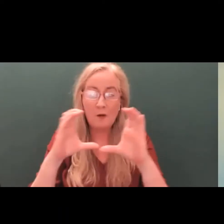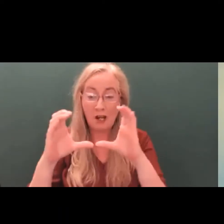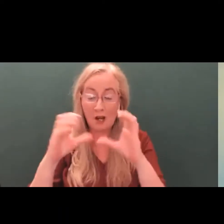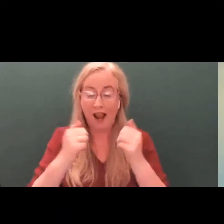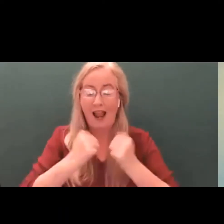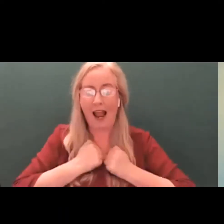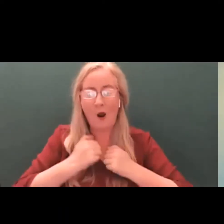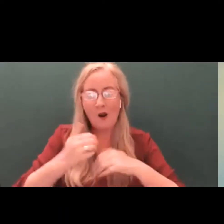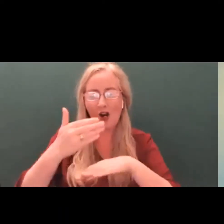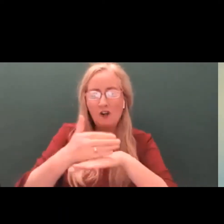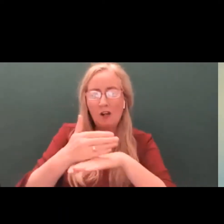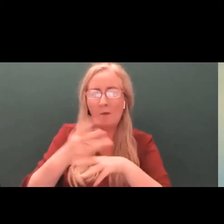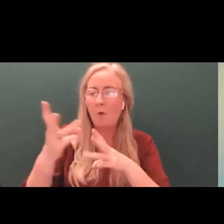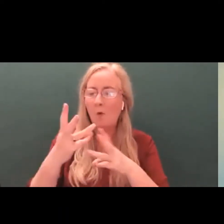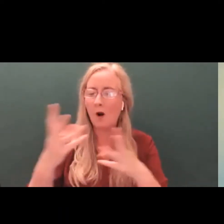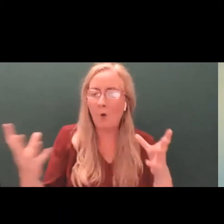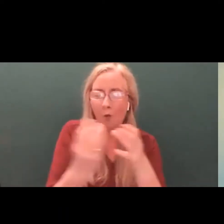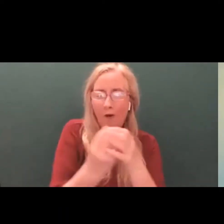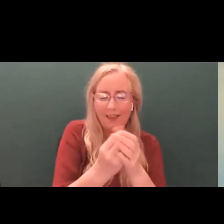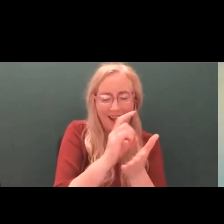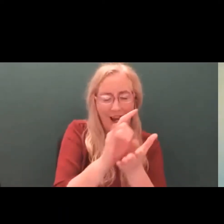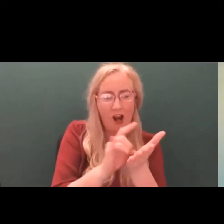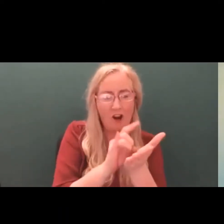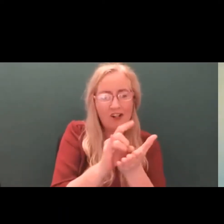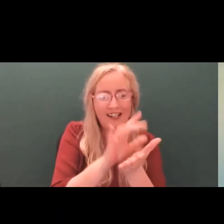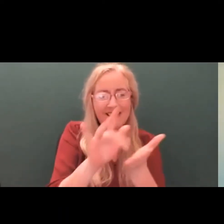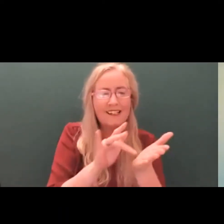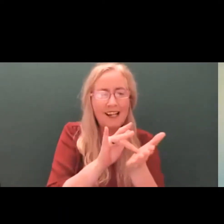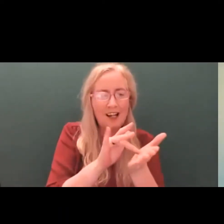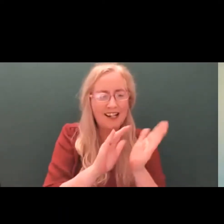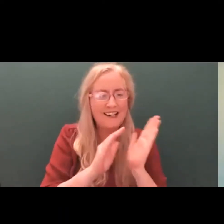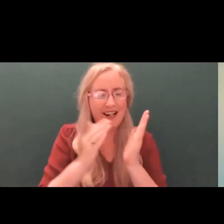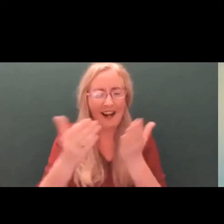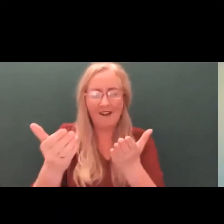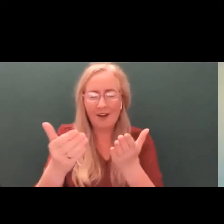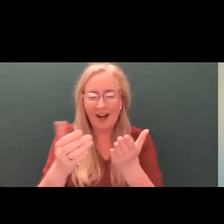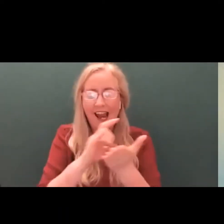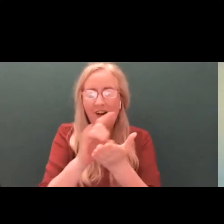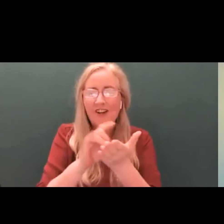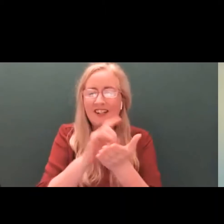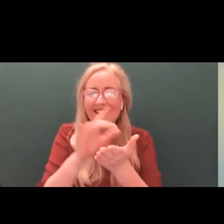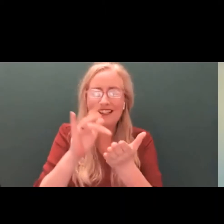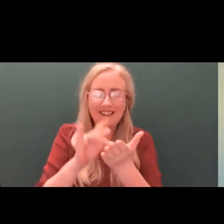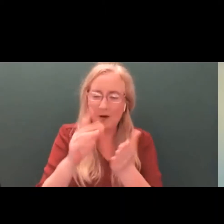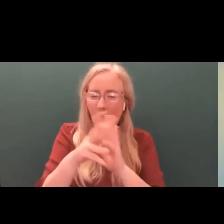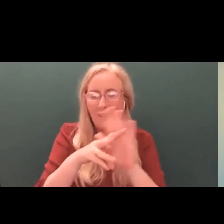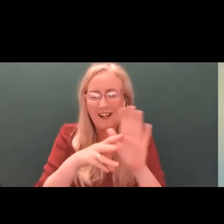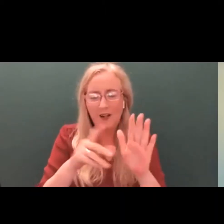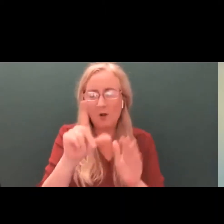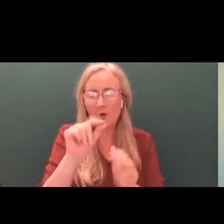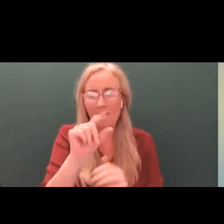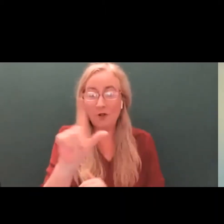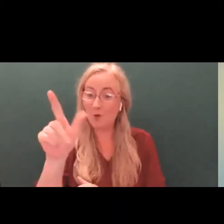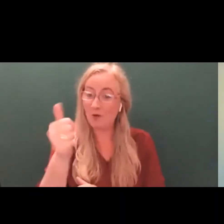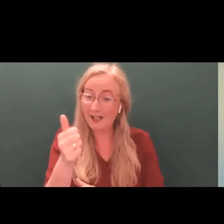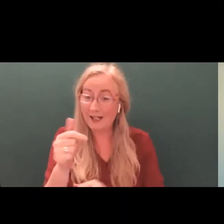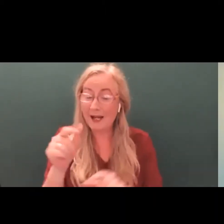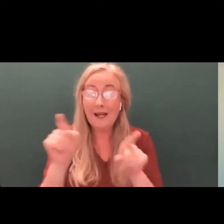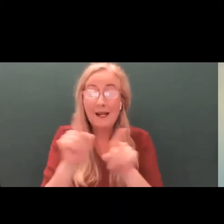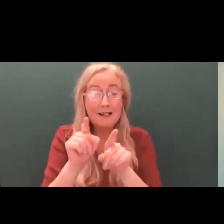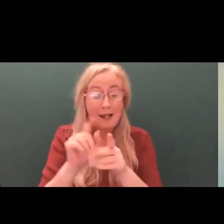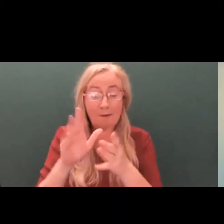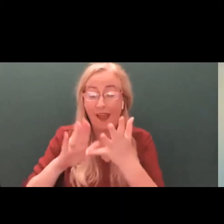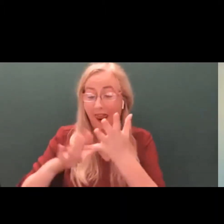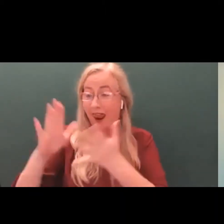job of working with the Heritage Council to deliver National Heritage Week 2021. Just like during last year's